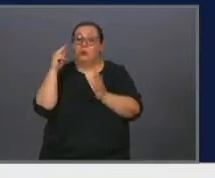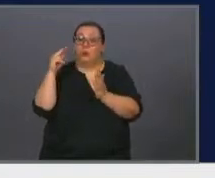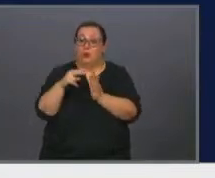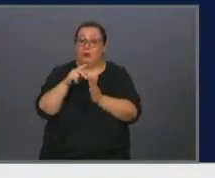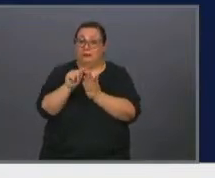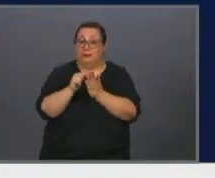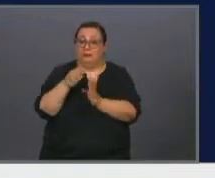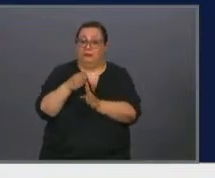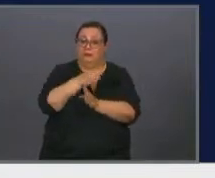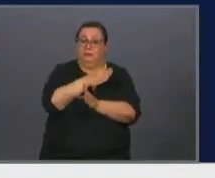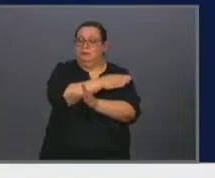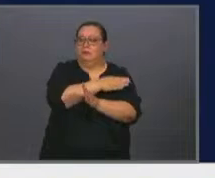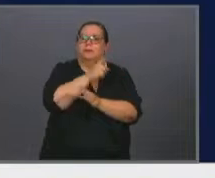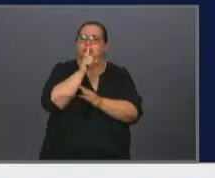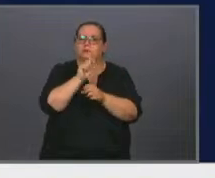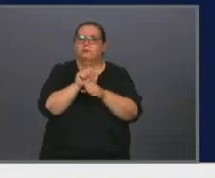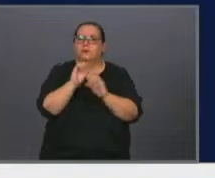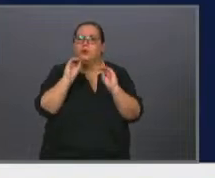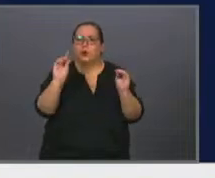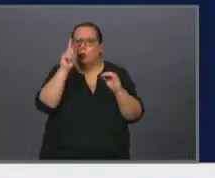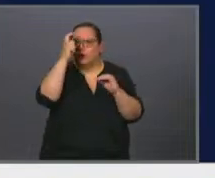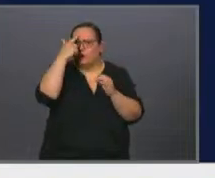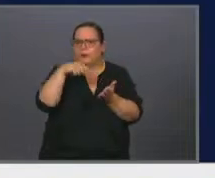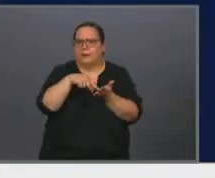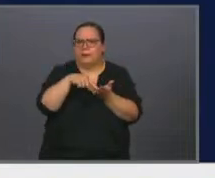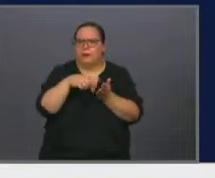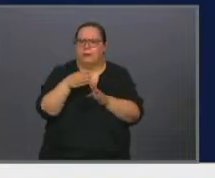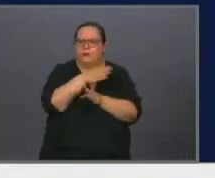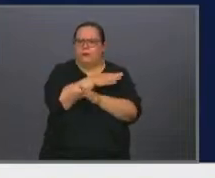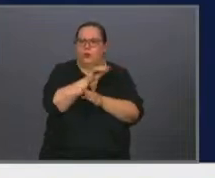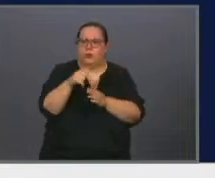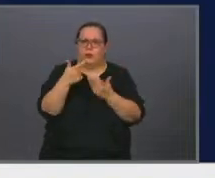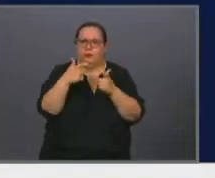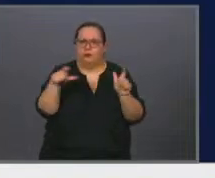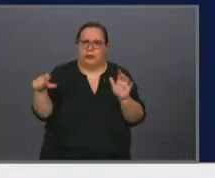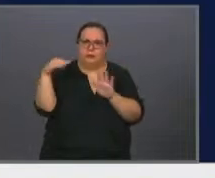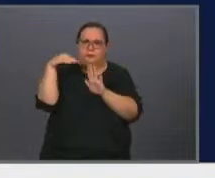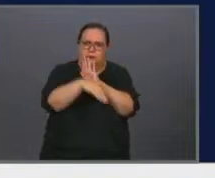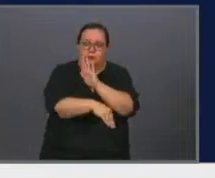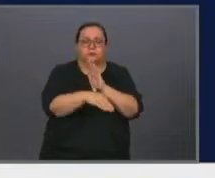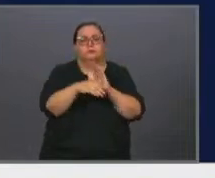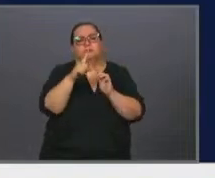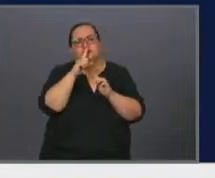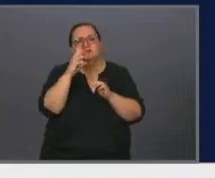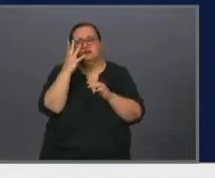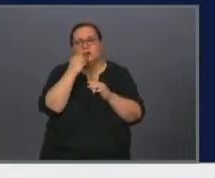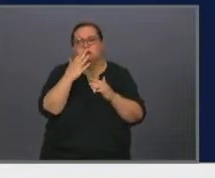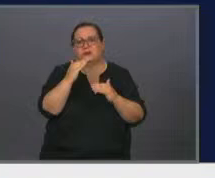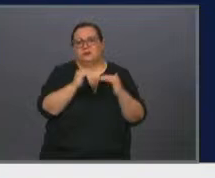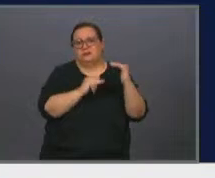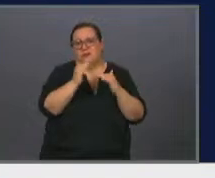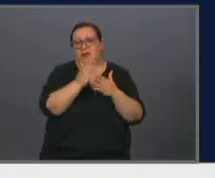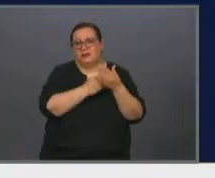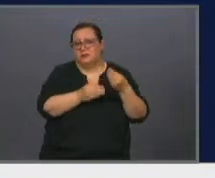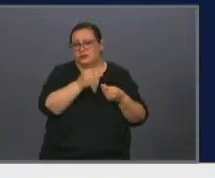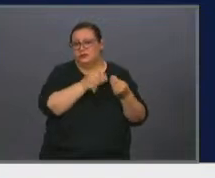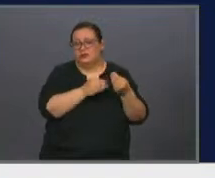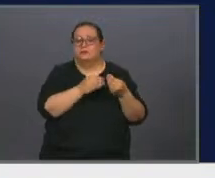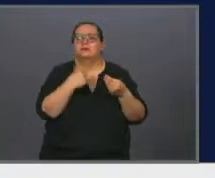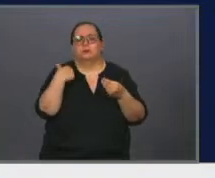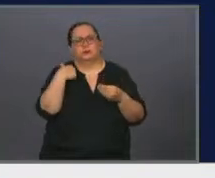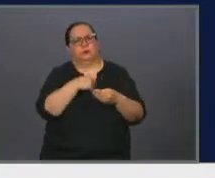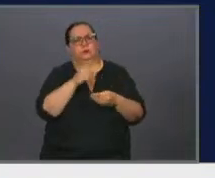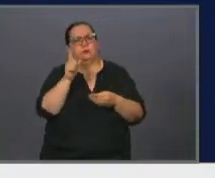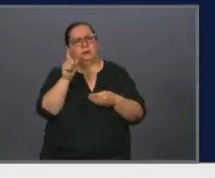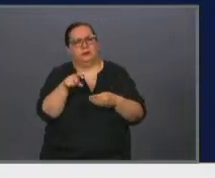no government debt to speak of in that. It was pretty much balanced budgets. So we need to take